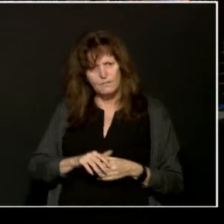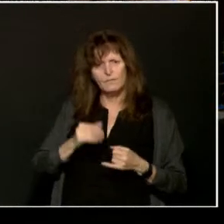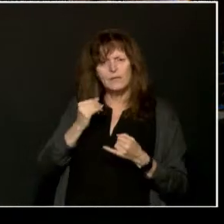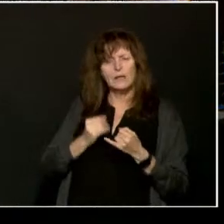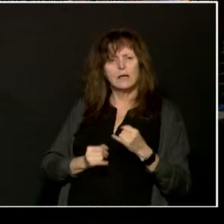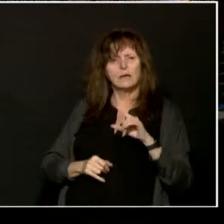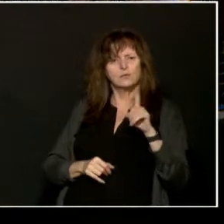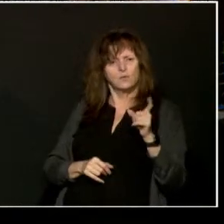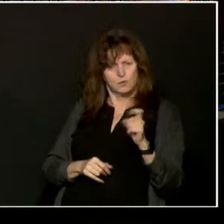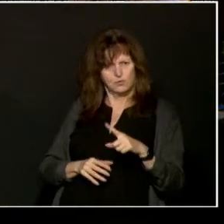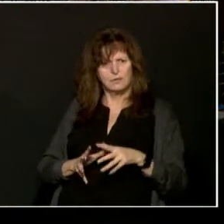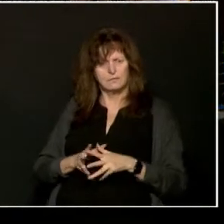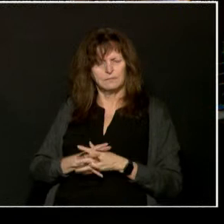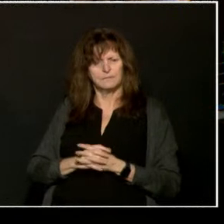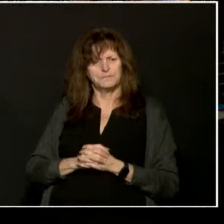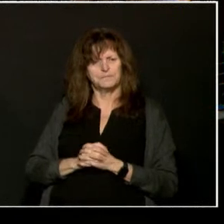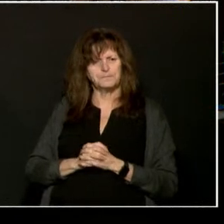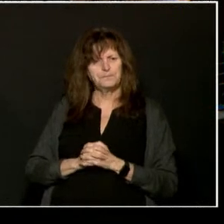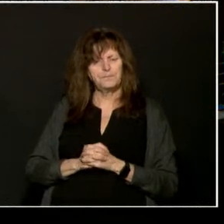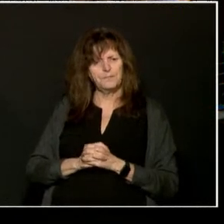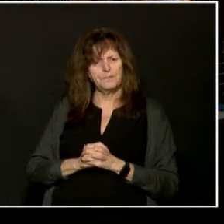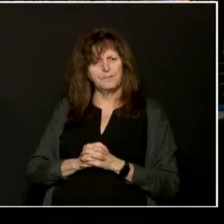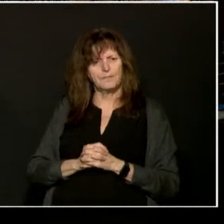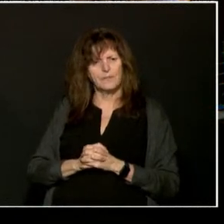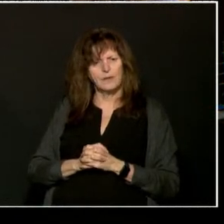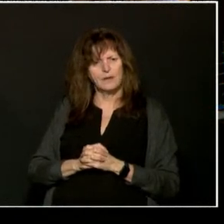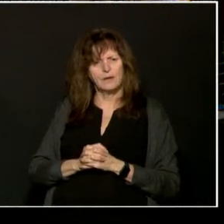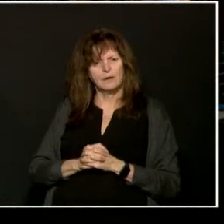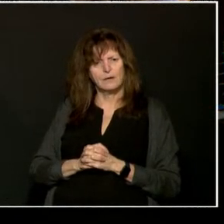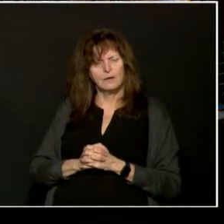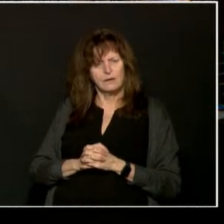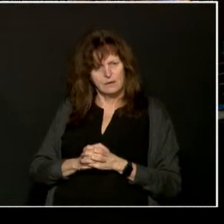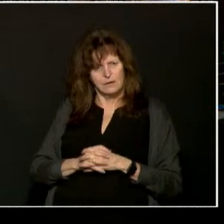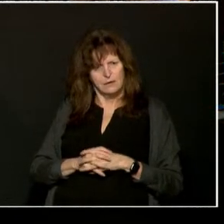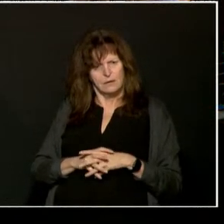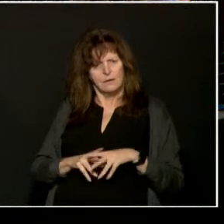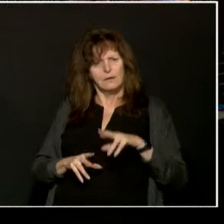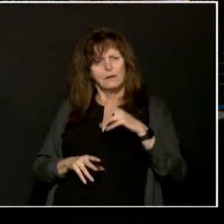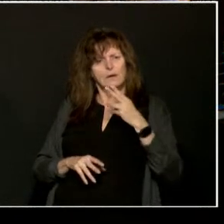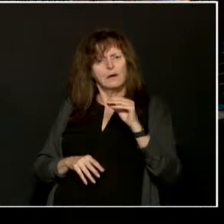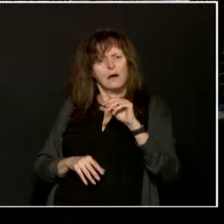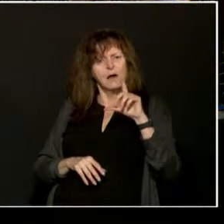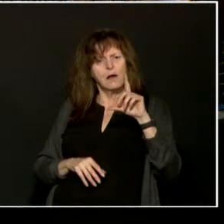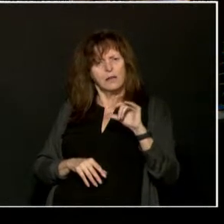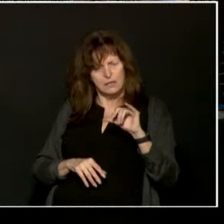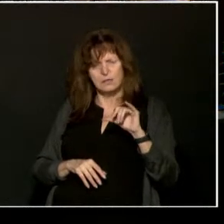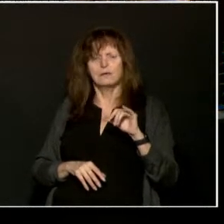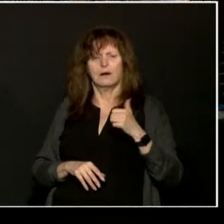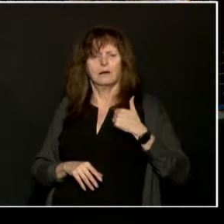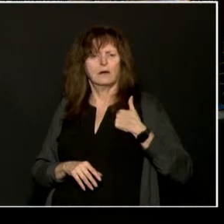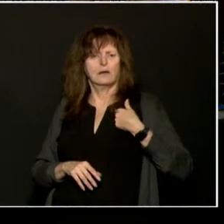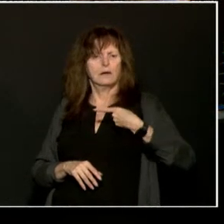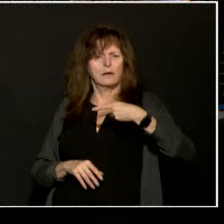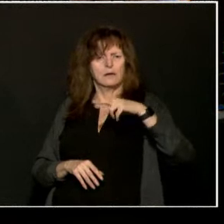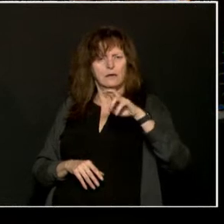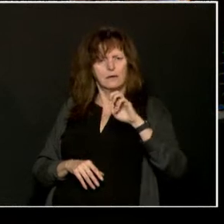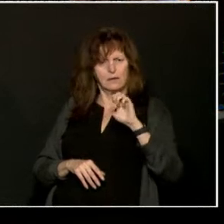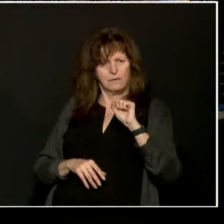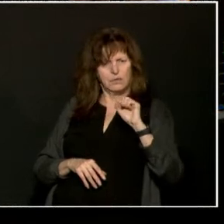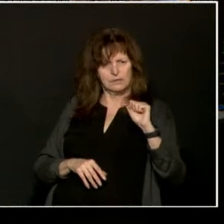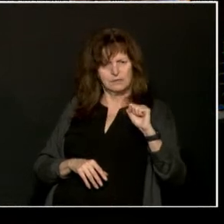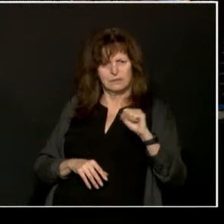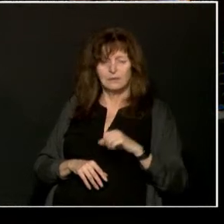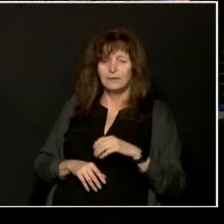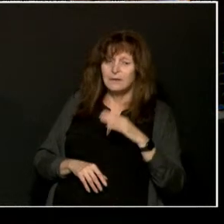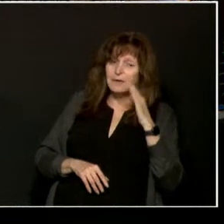Your last question comes from Holly Mackenzie Sutter from the Canadian Press. Holly, please go ahead. Hi, question